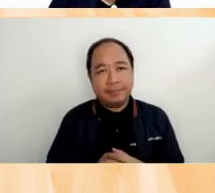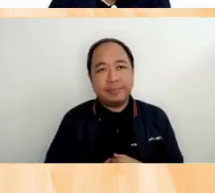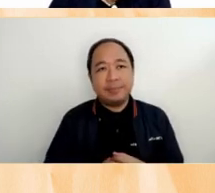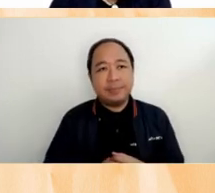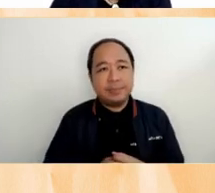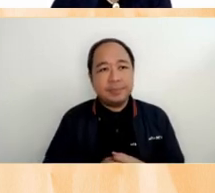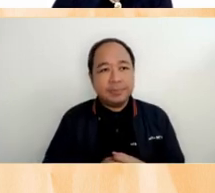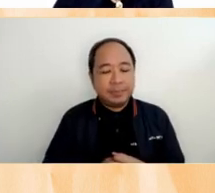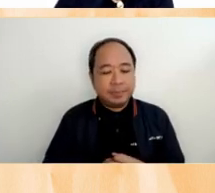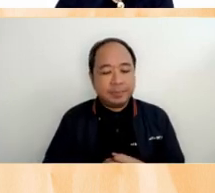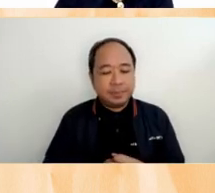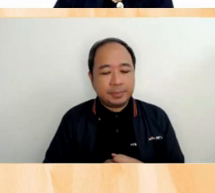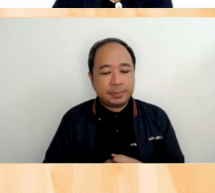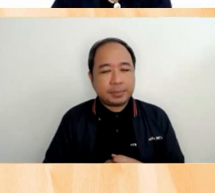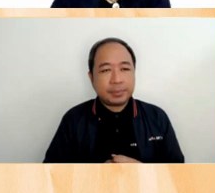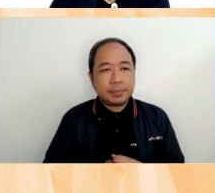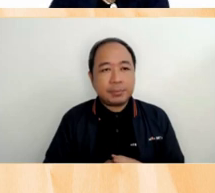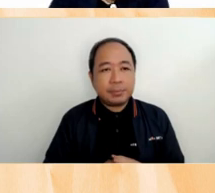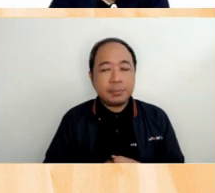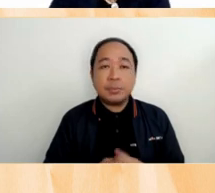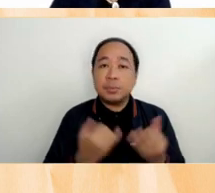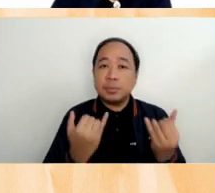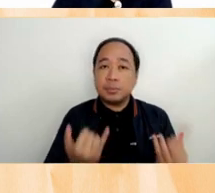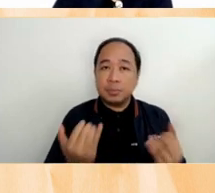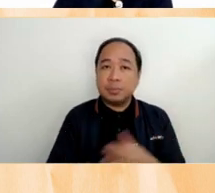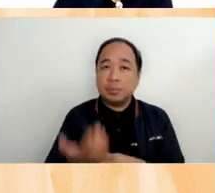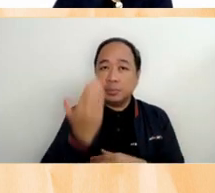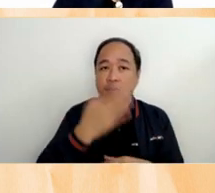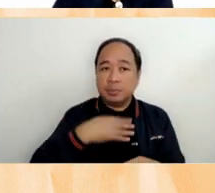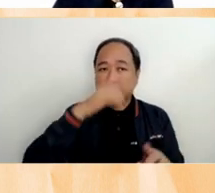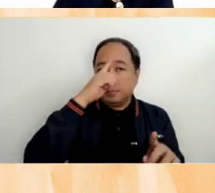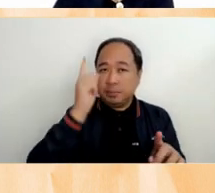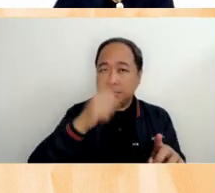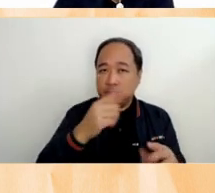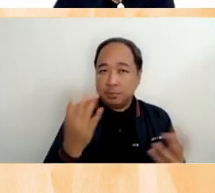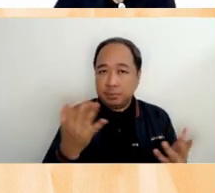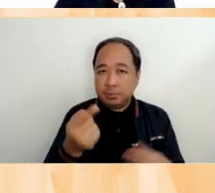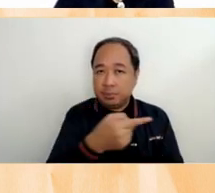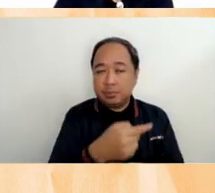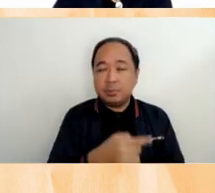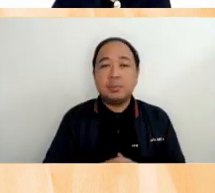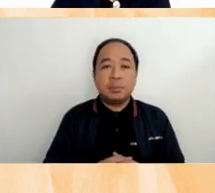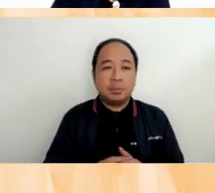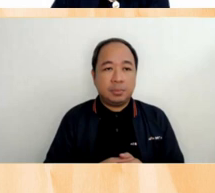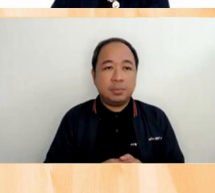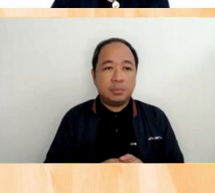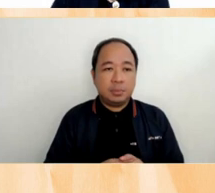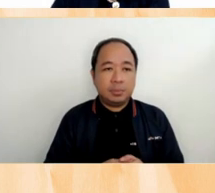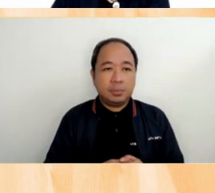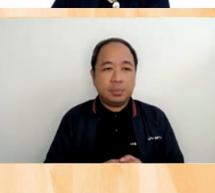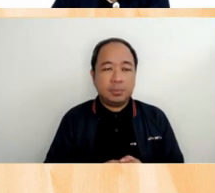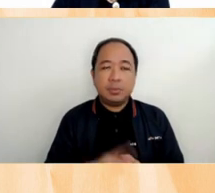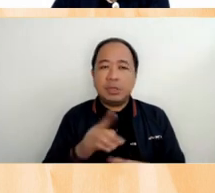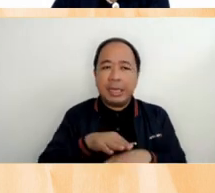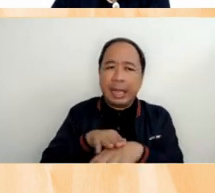The Epidemic of Loneliness, which is the title of my lecture. And an interesting title, and I'd like